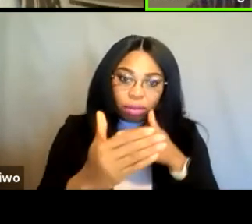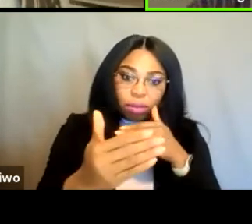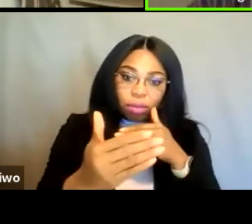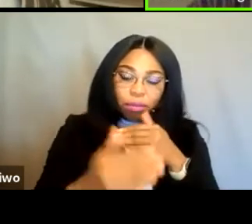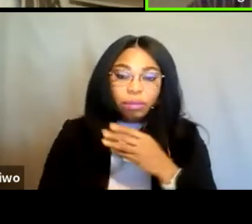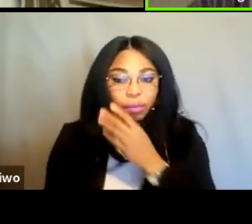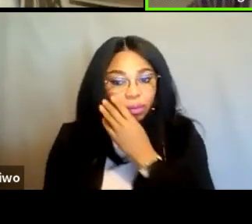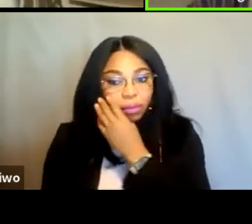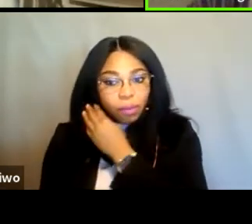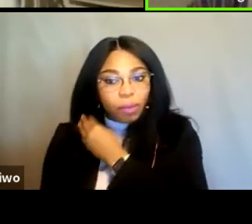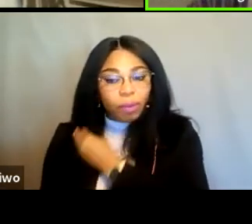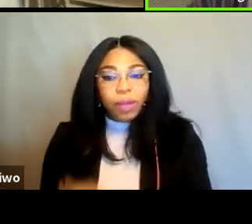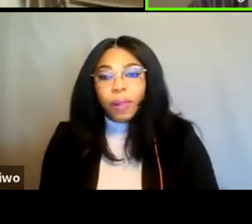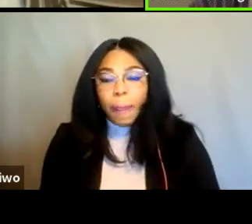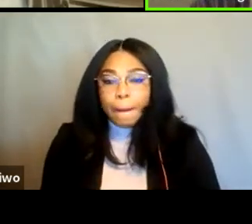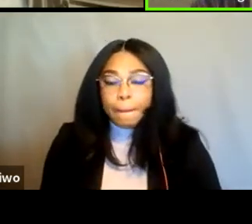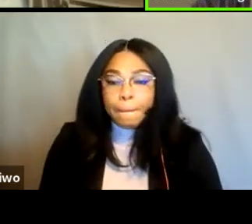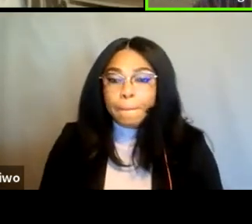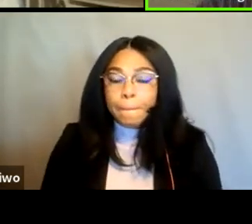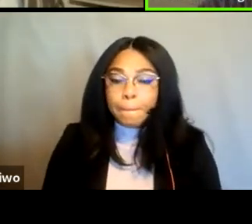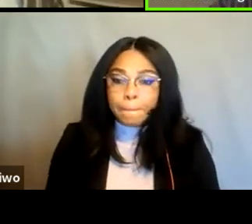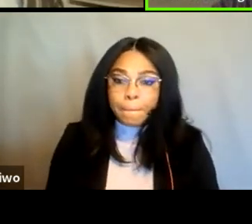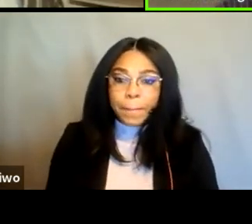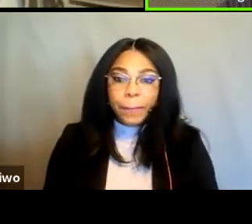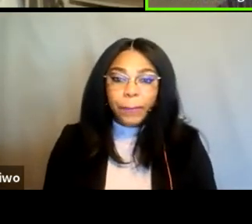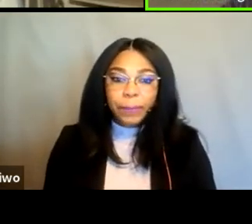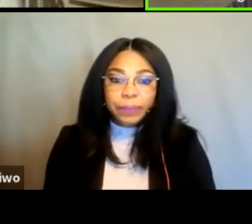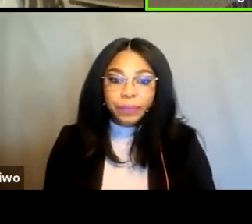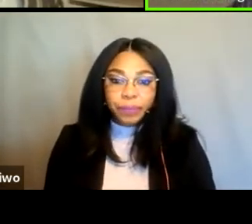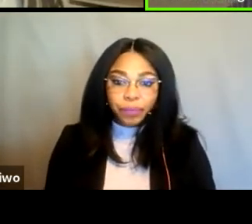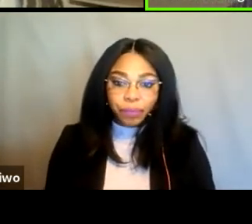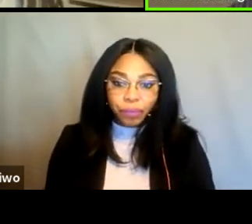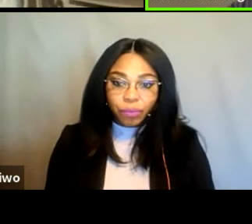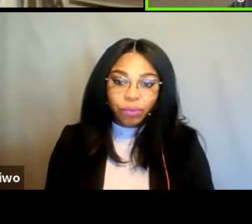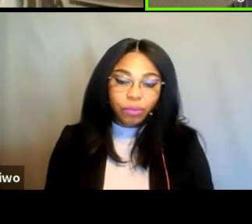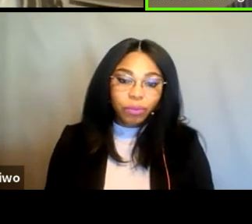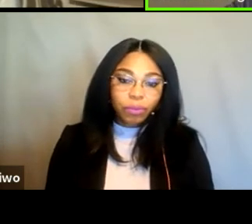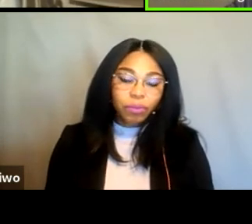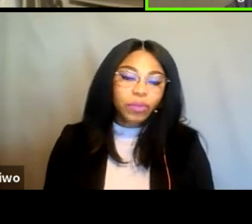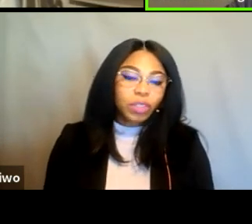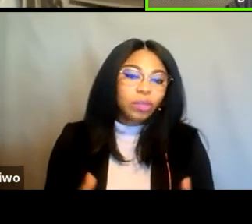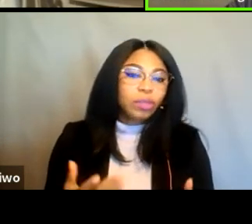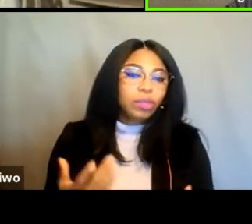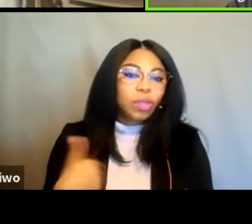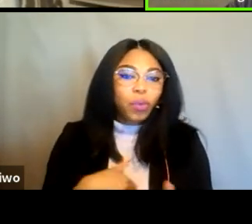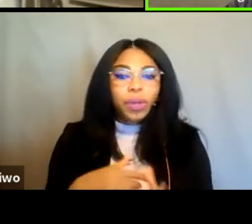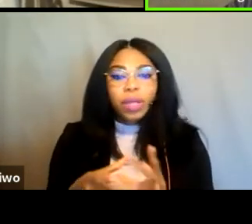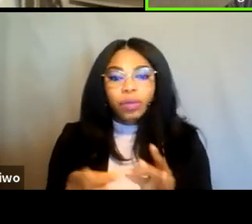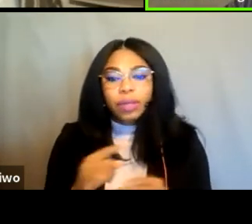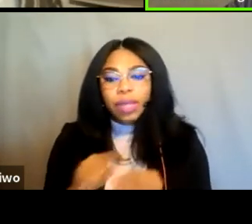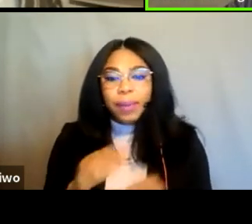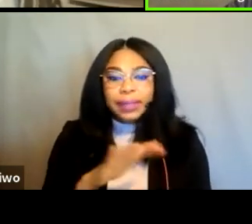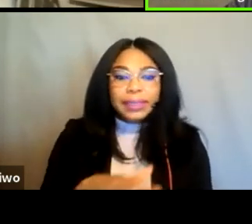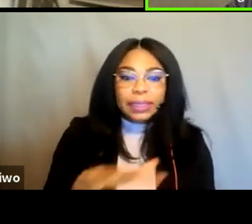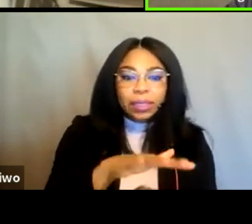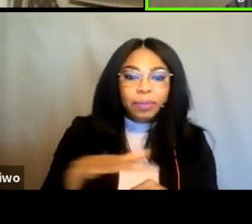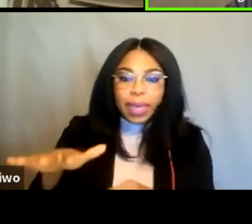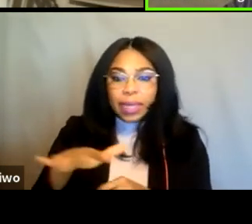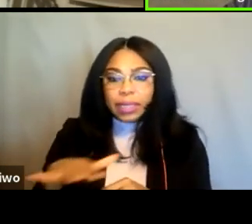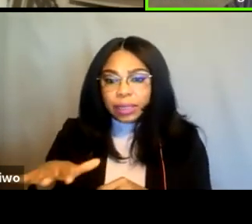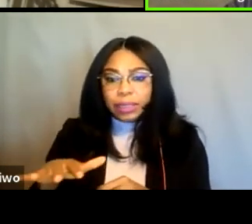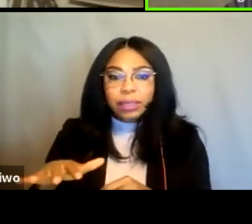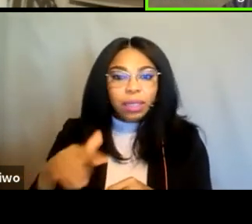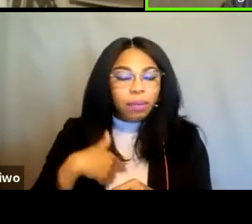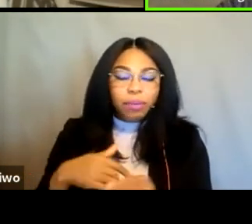So as, you know, we were touching about the space, and I've been